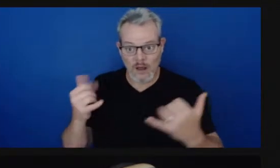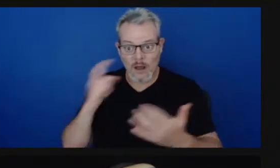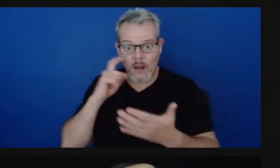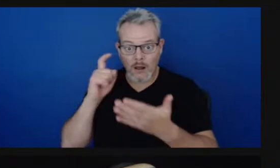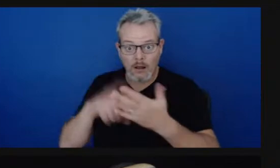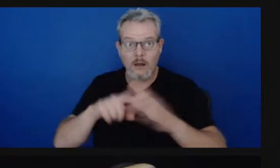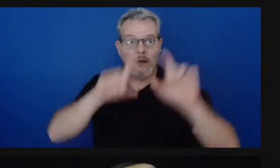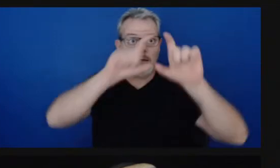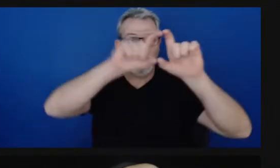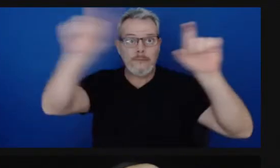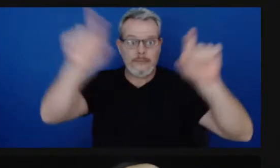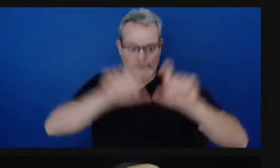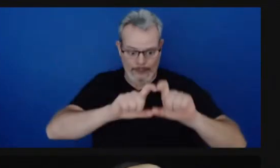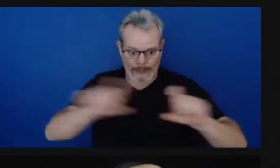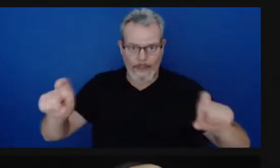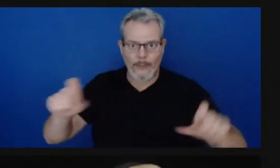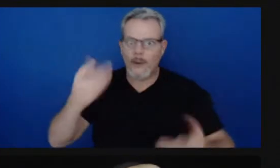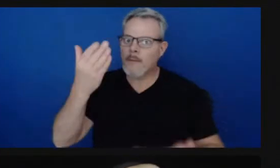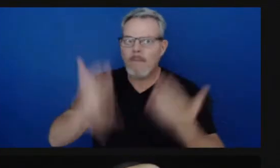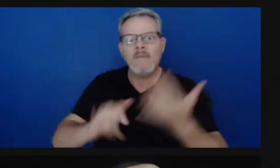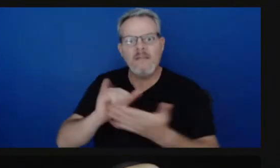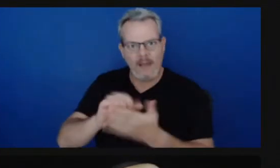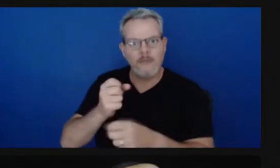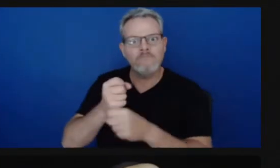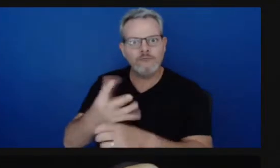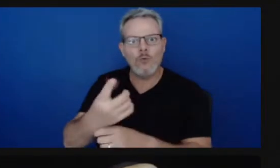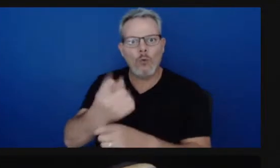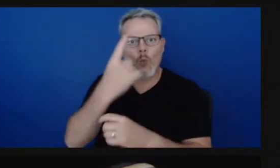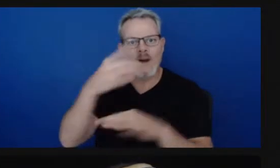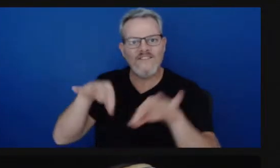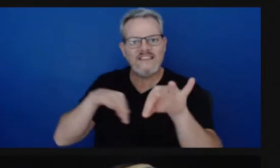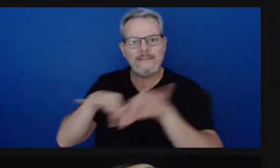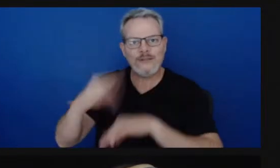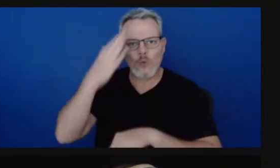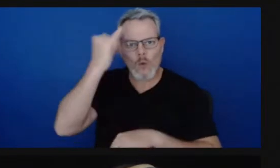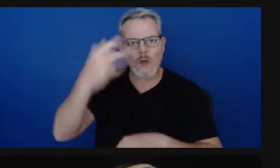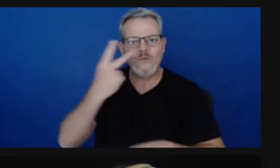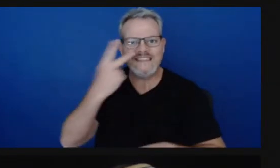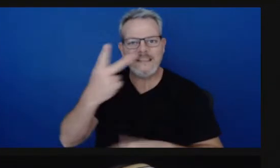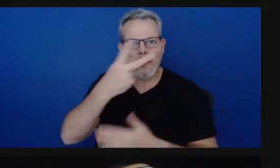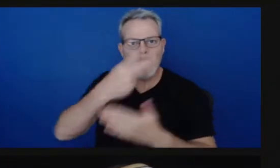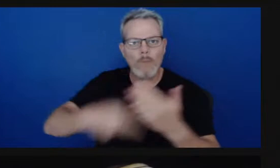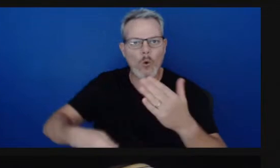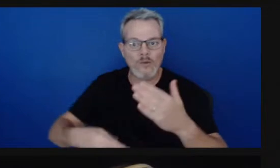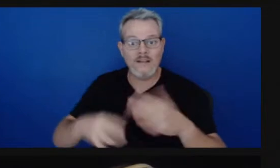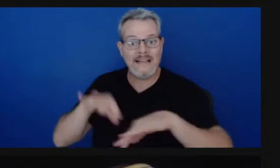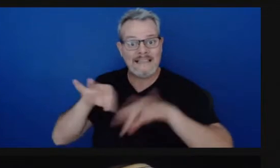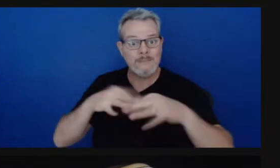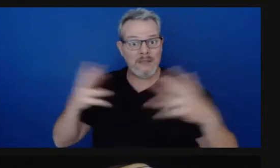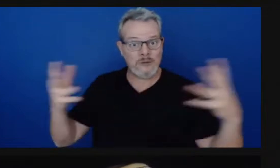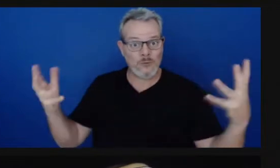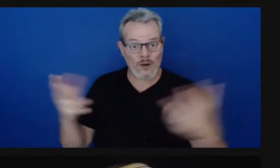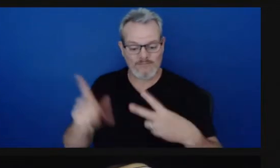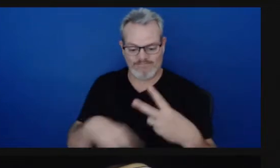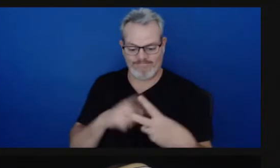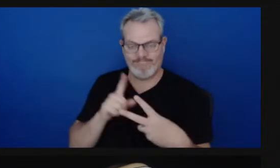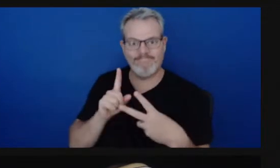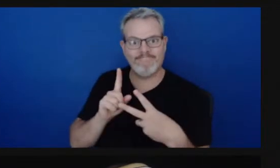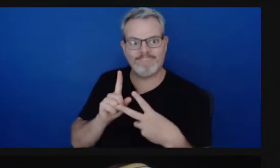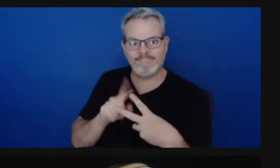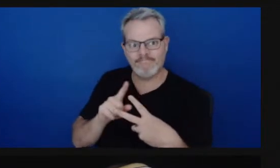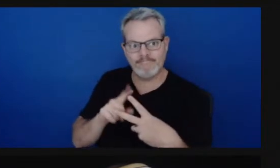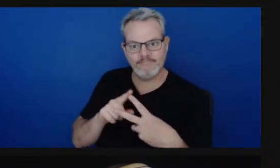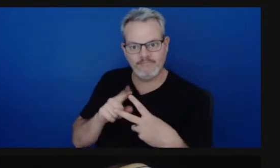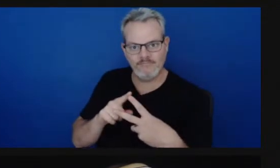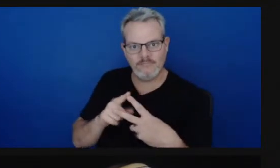that is one possible explanation for why we see those features down in there. This does explain a couple of things. One is that the